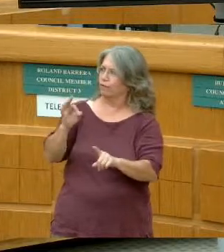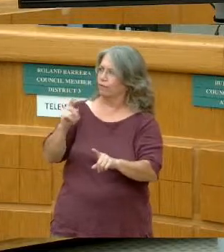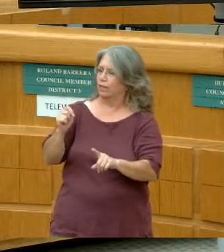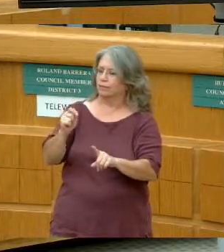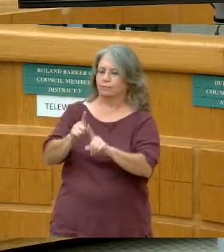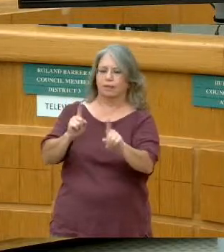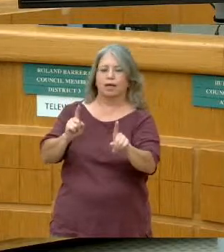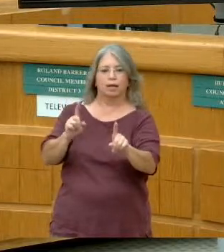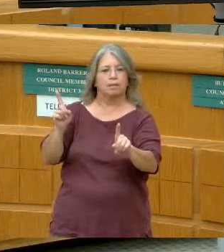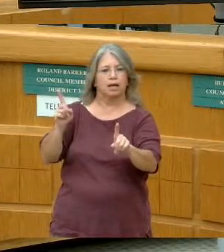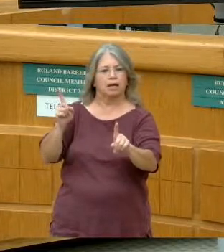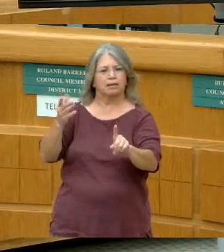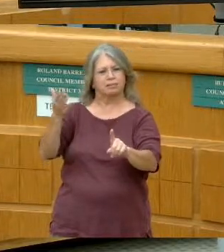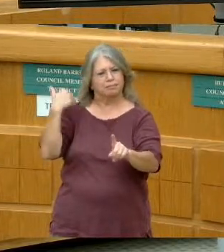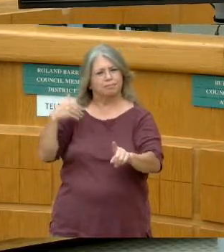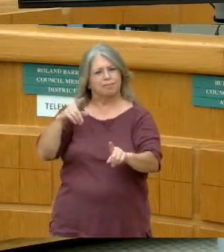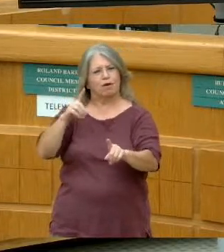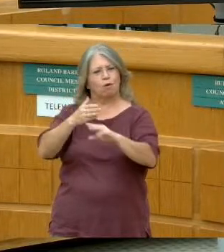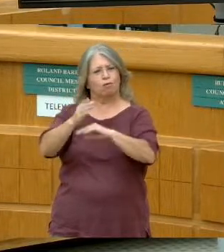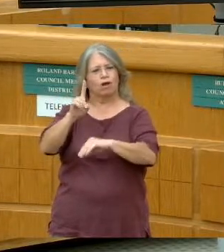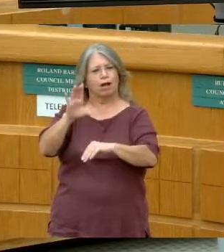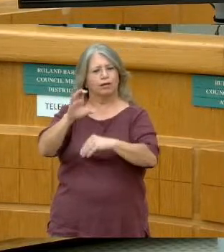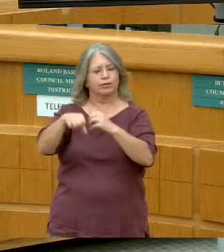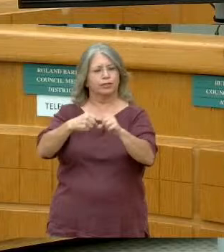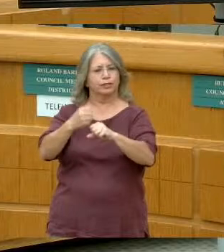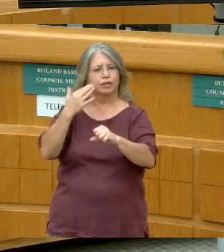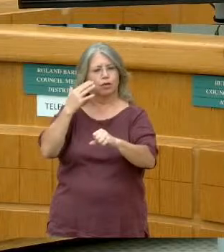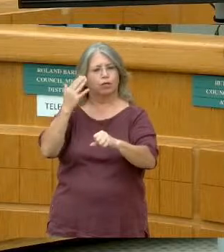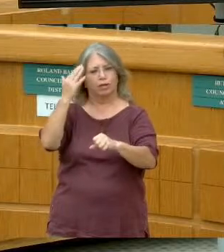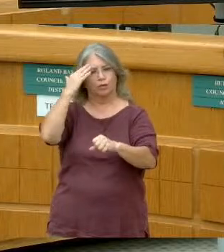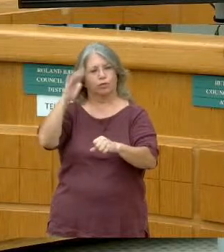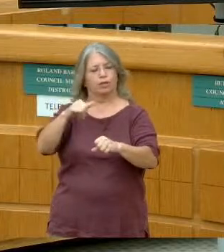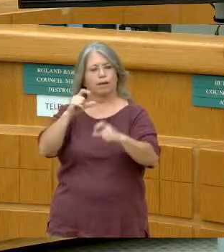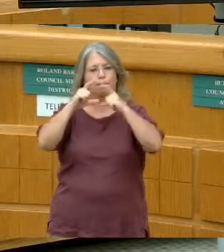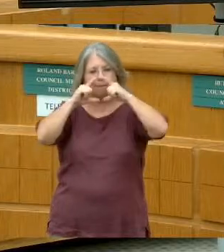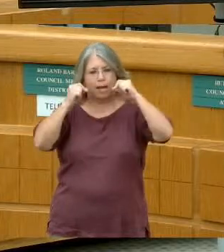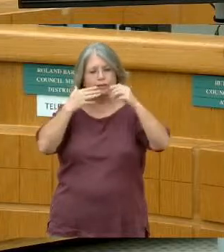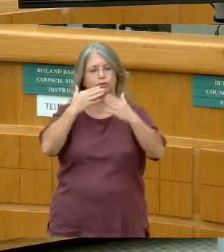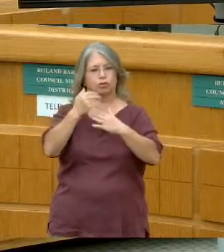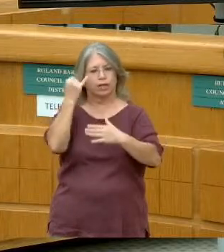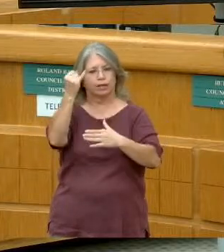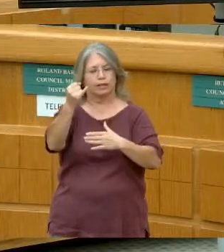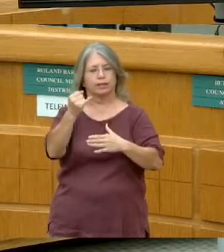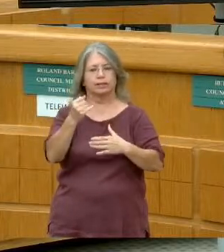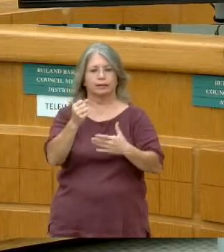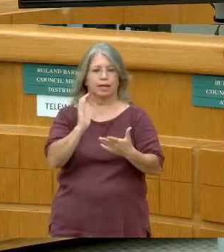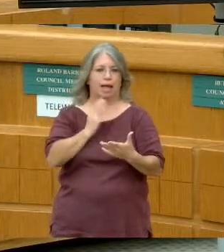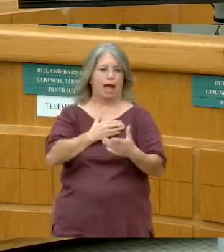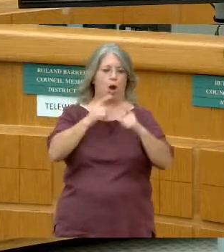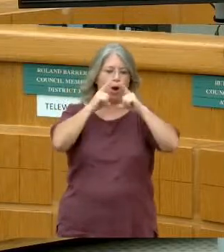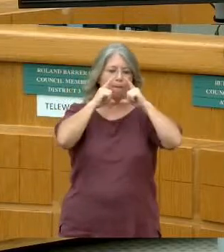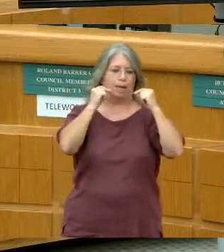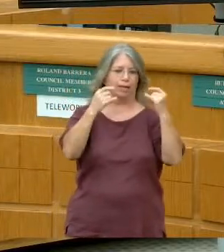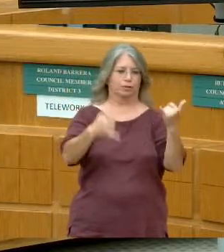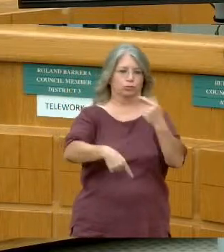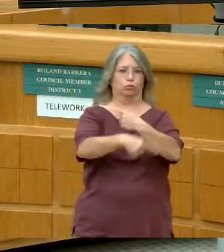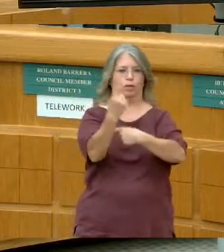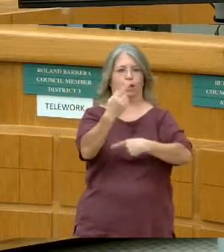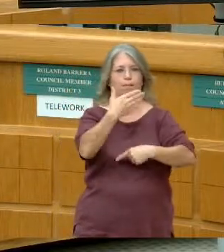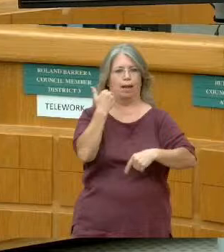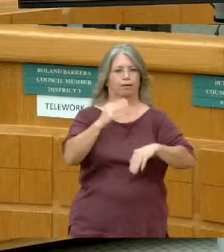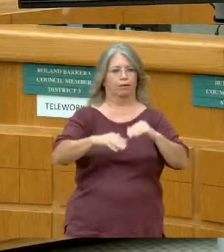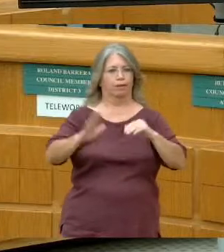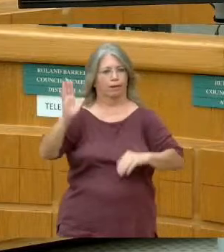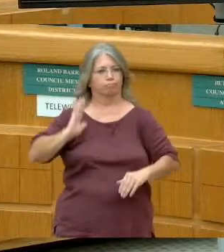back then that masks were a good idea, and they're a good idea today. And you got to imagine that our masks today are much better than the ones